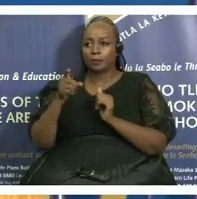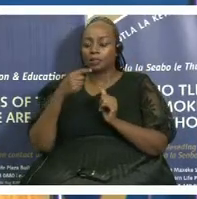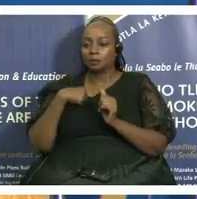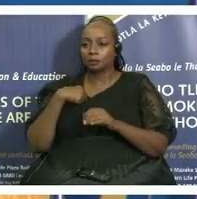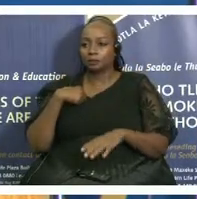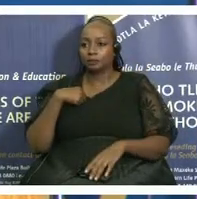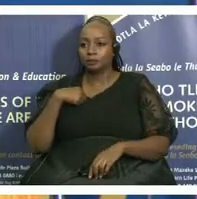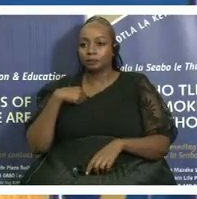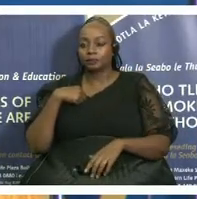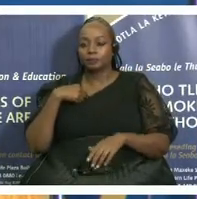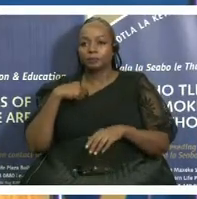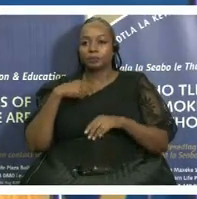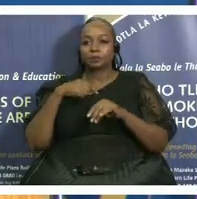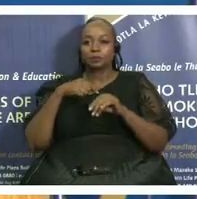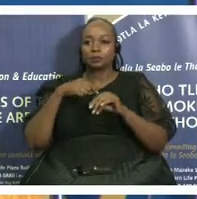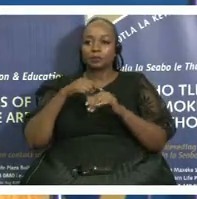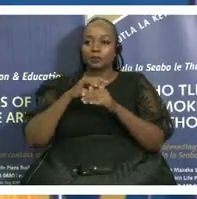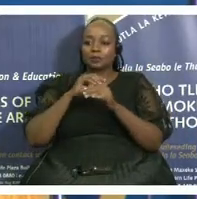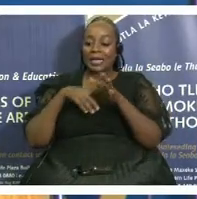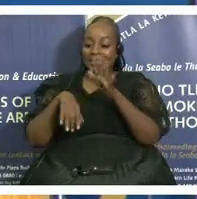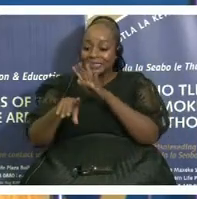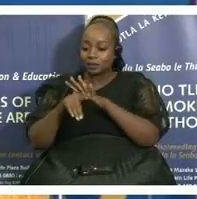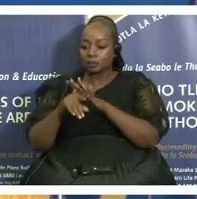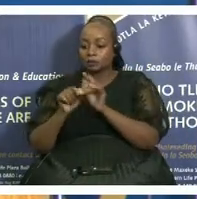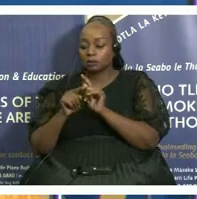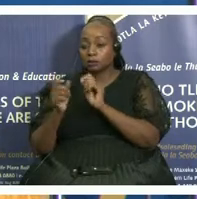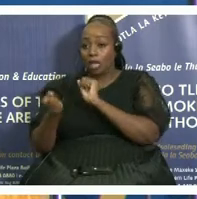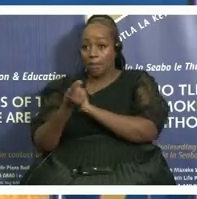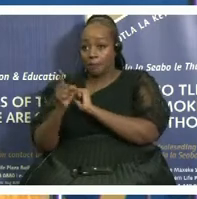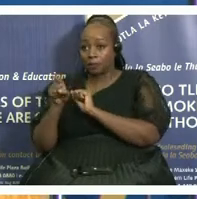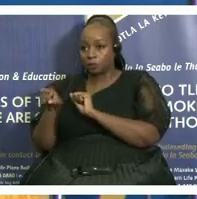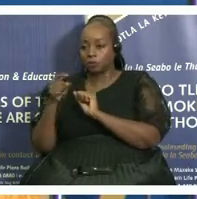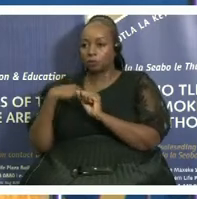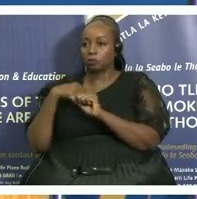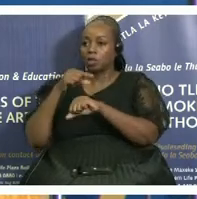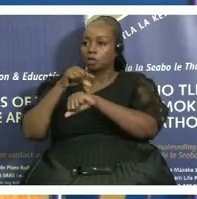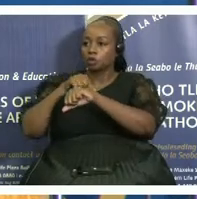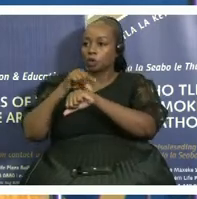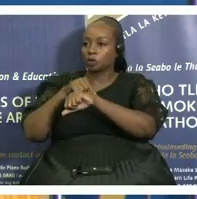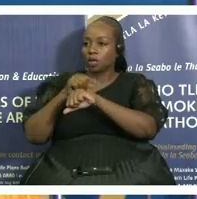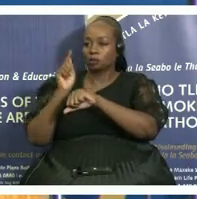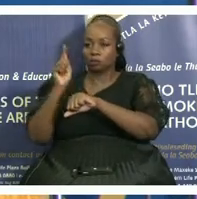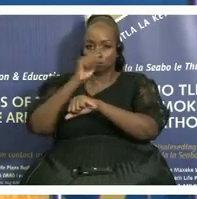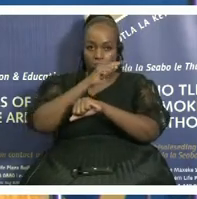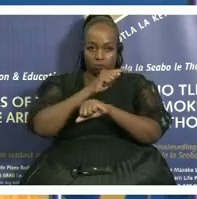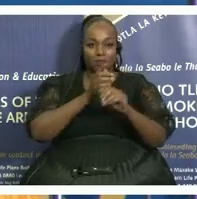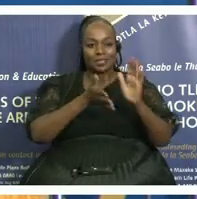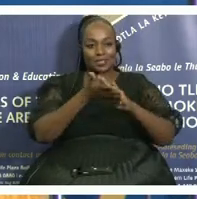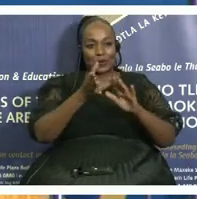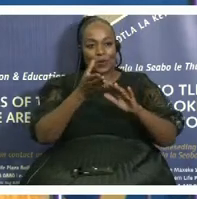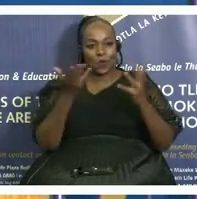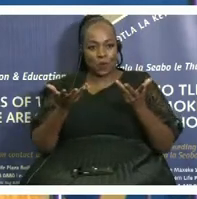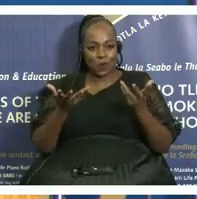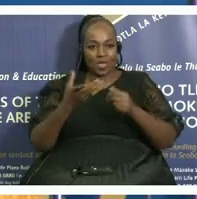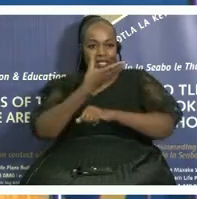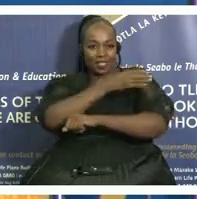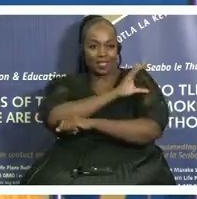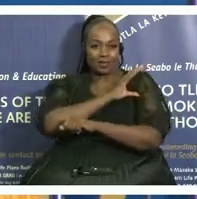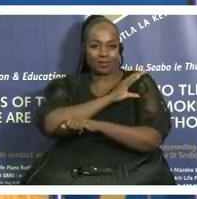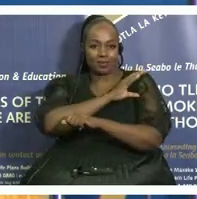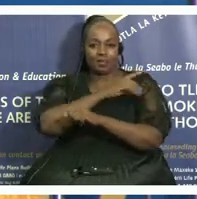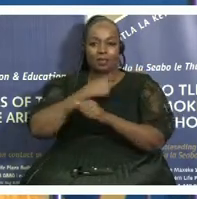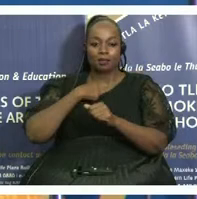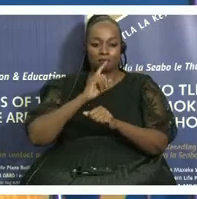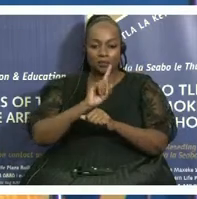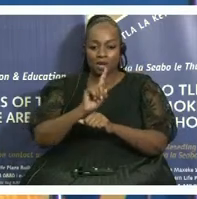in doctors from district level attending to clinics. The refurbishment and expansion of clinic infrastructure